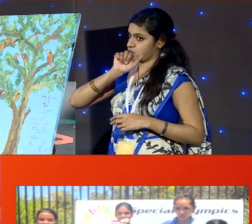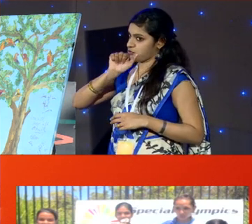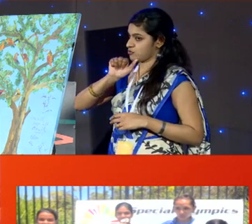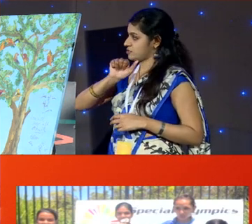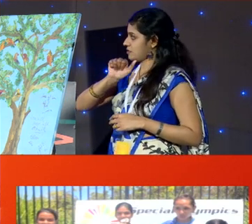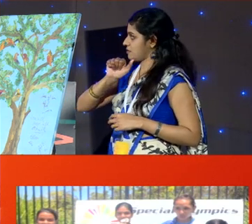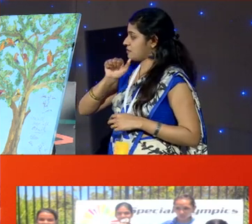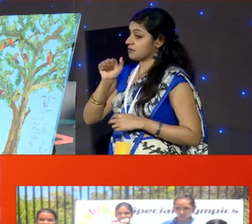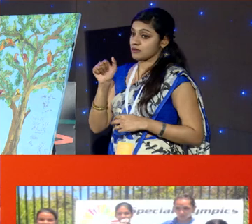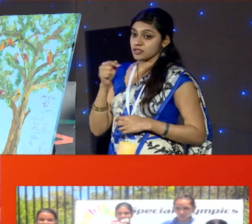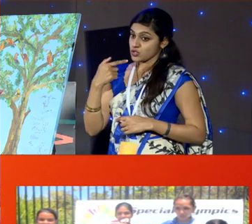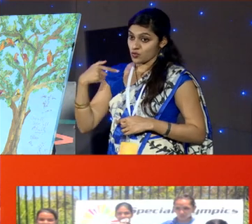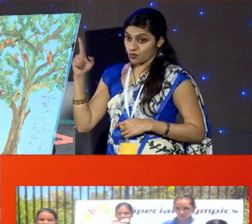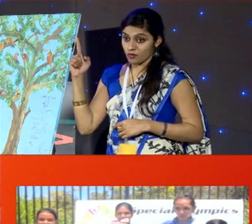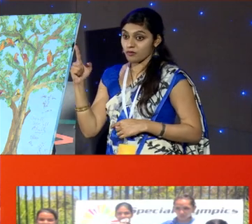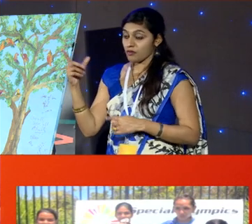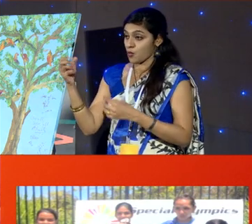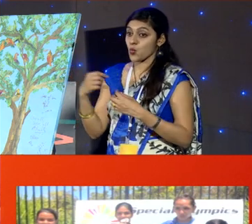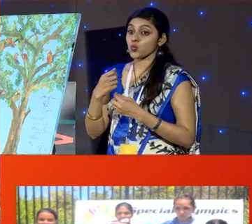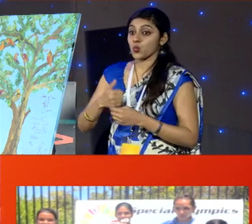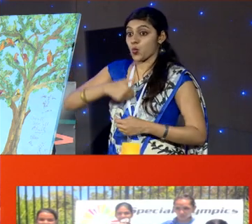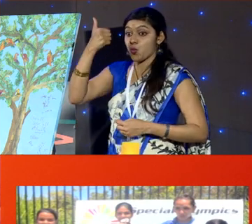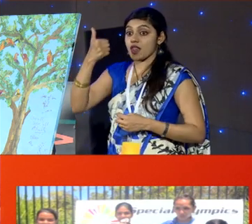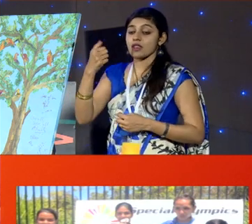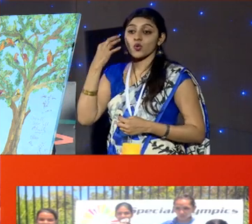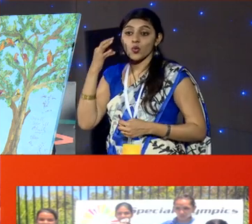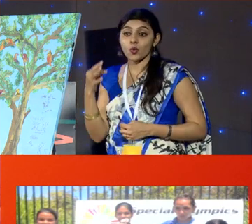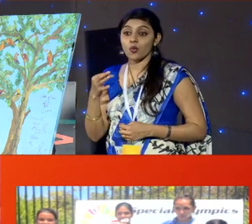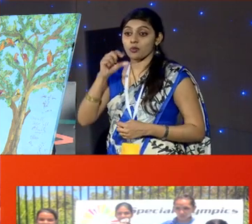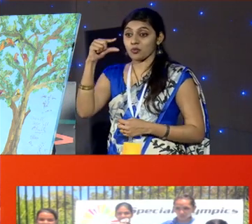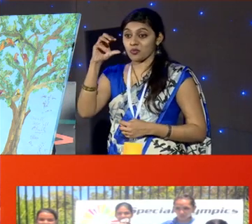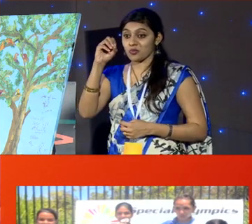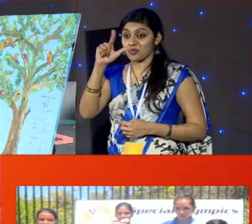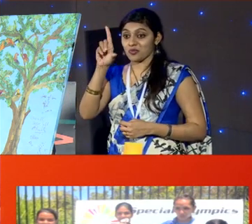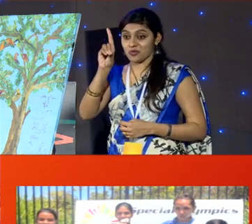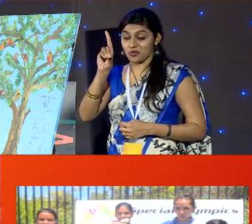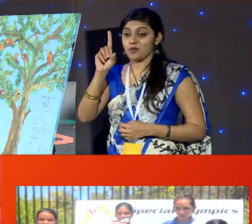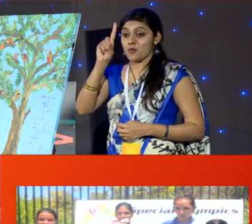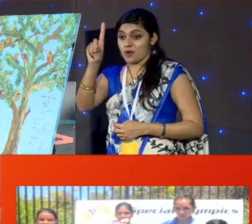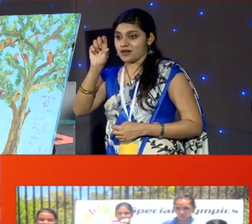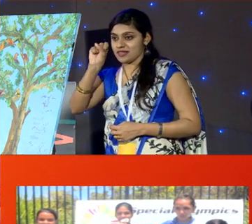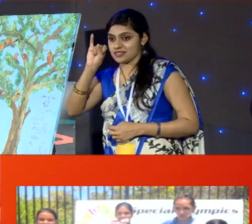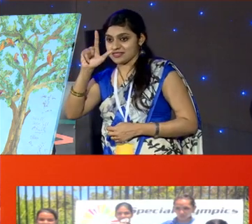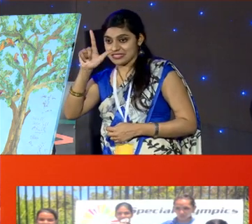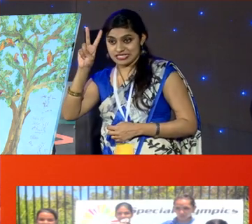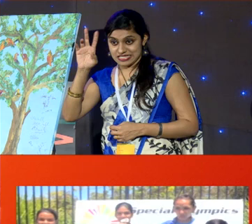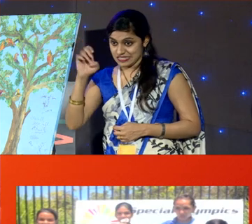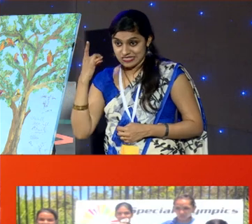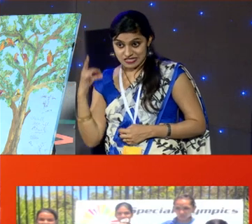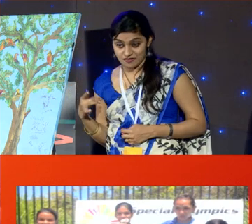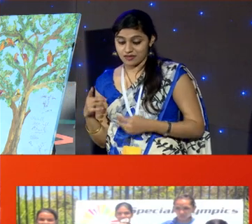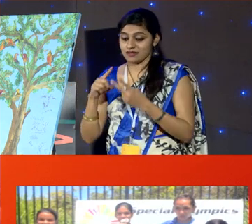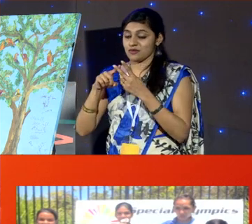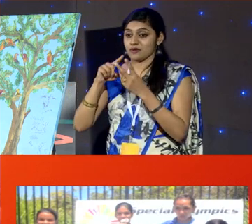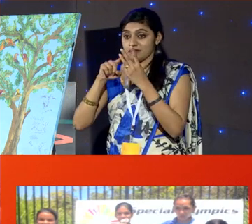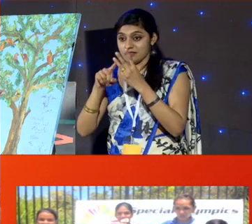with 3 medals, 1 gold, 1 silver, and 1 bronze. This is unheard of. And last year,